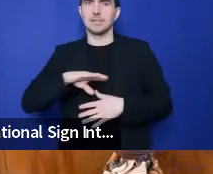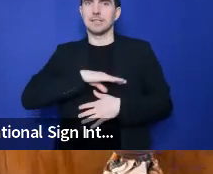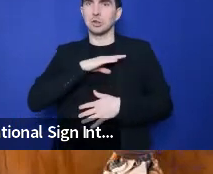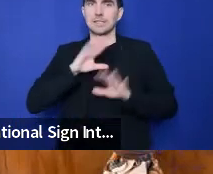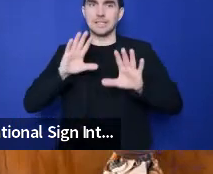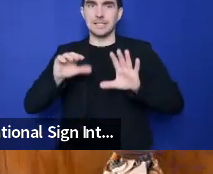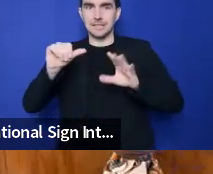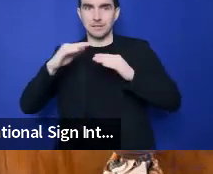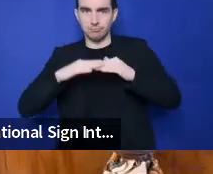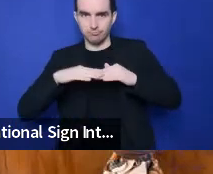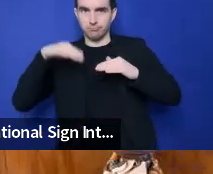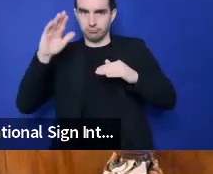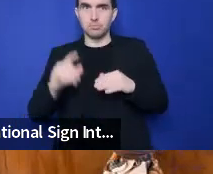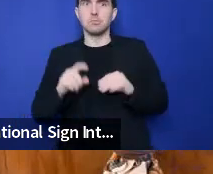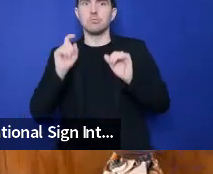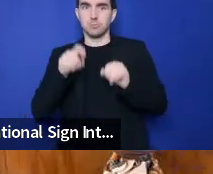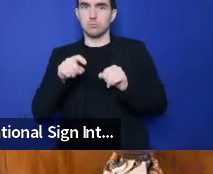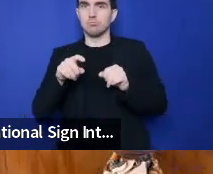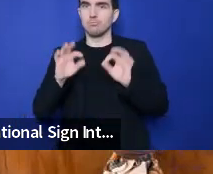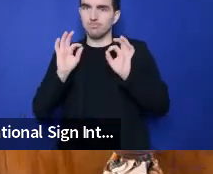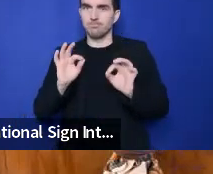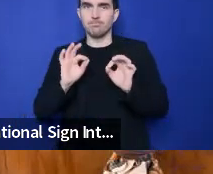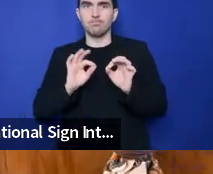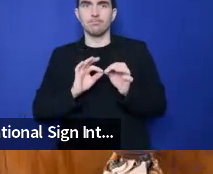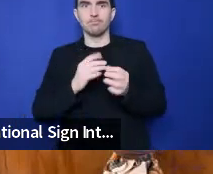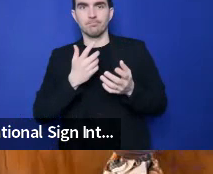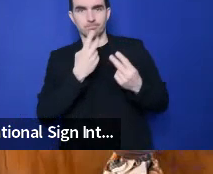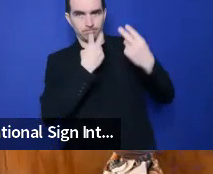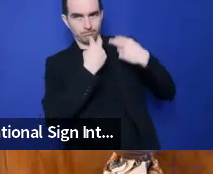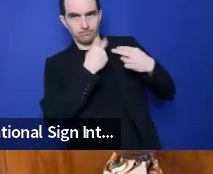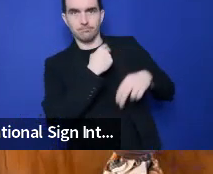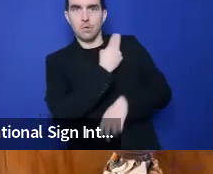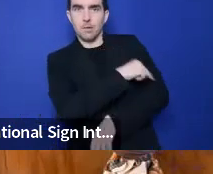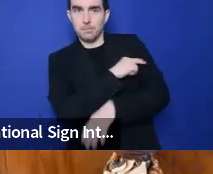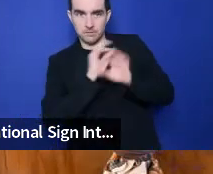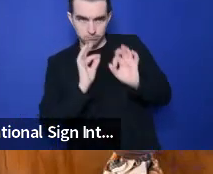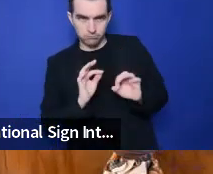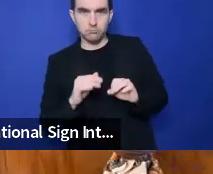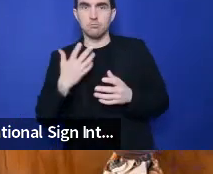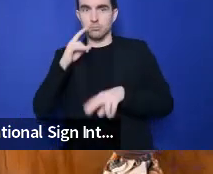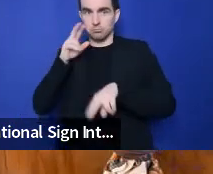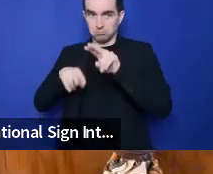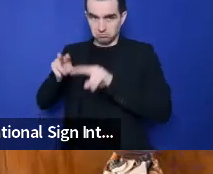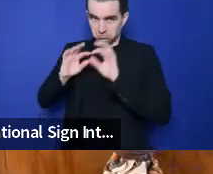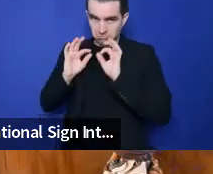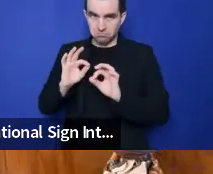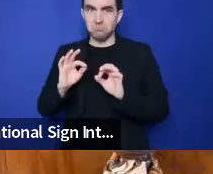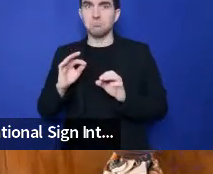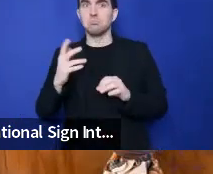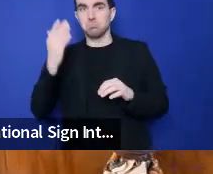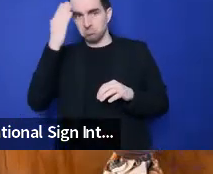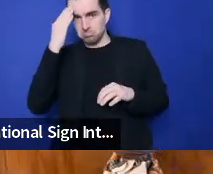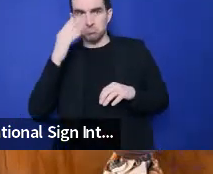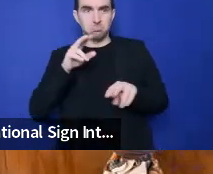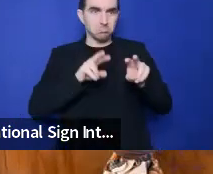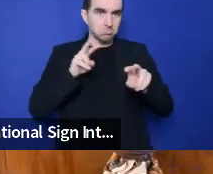from this experience or from this initial project support? Pilot has been very instrumental to deal with the initial reluctance